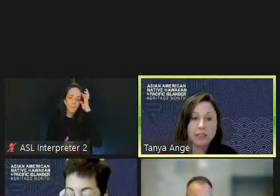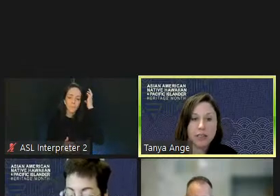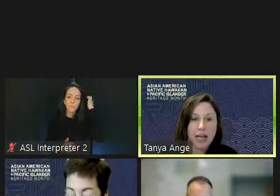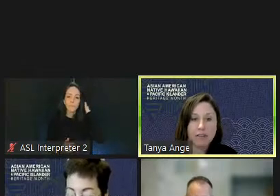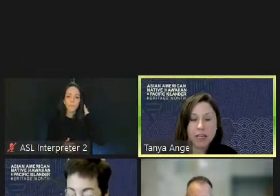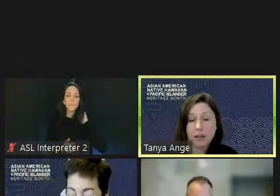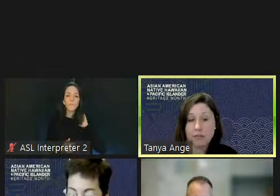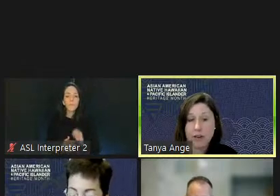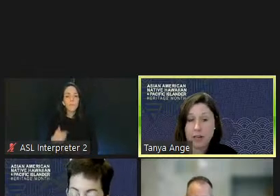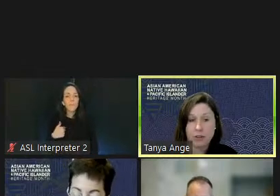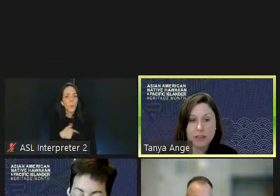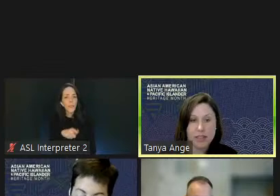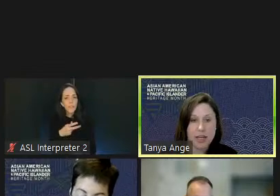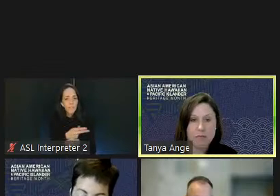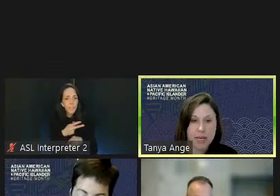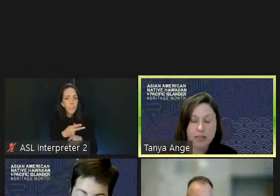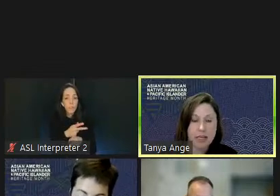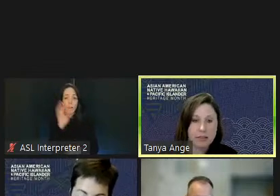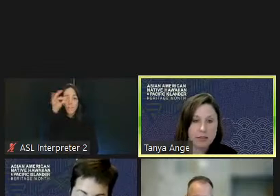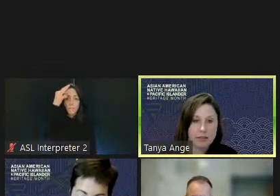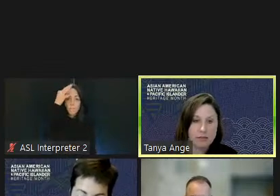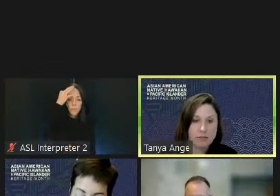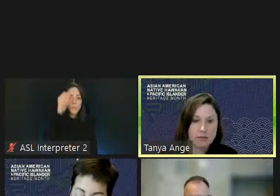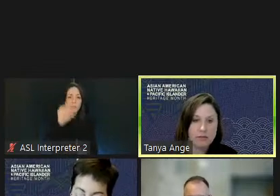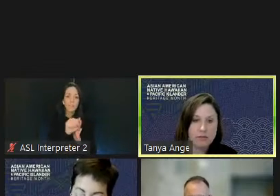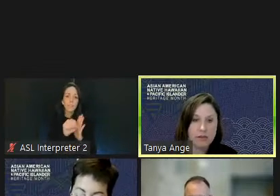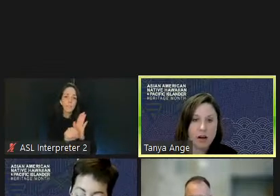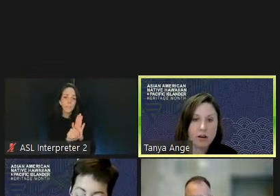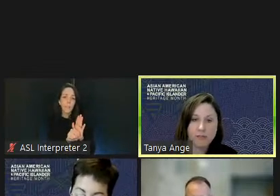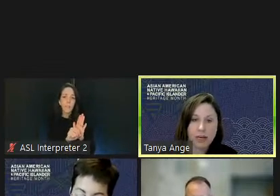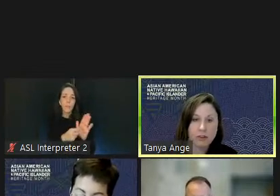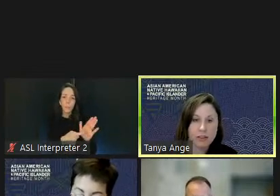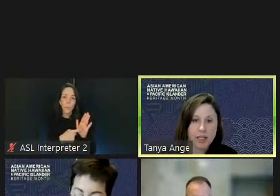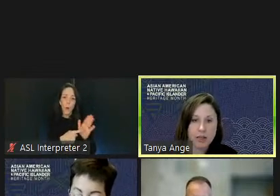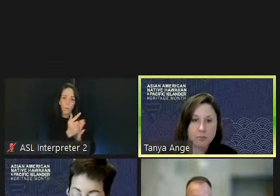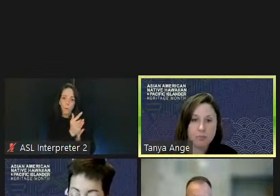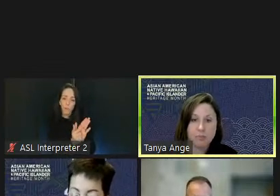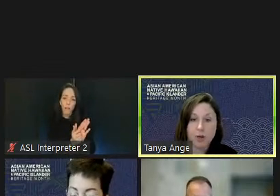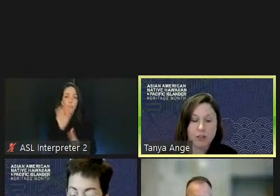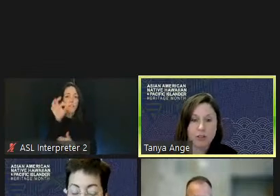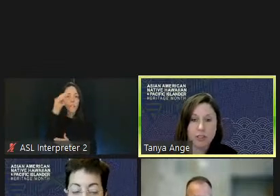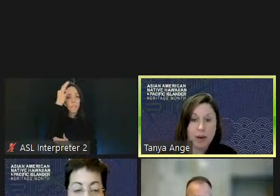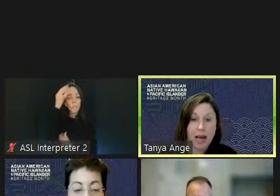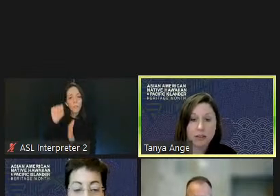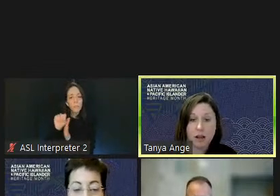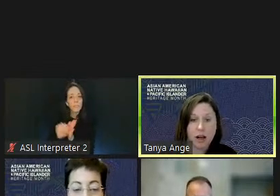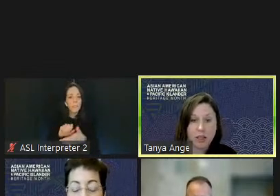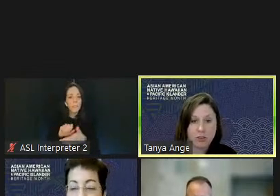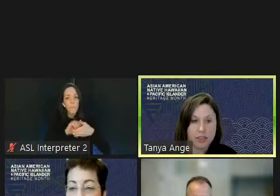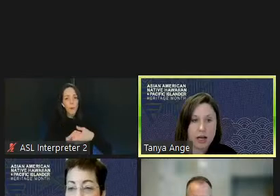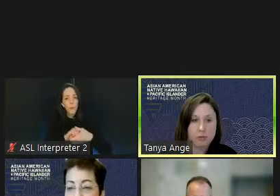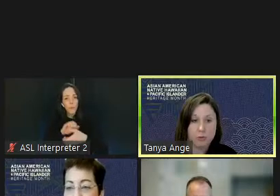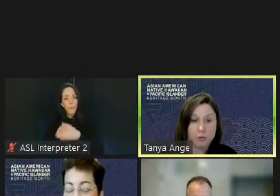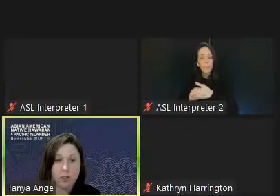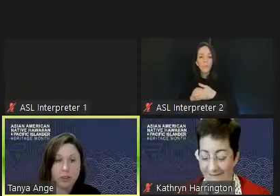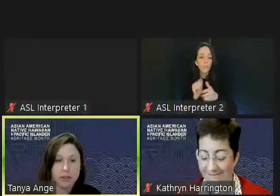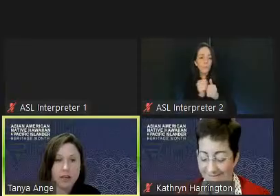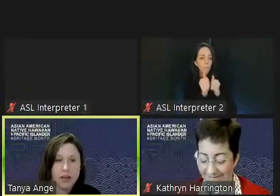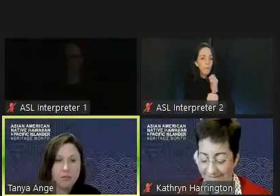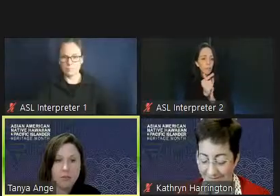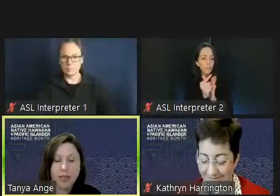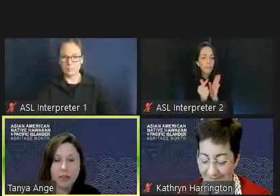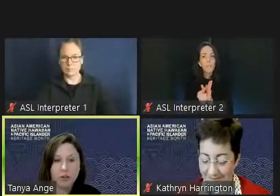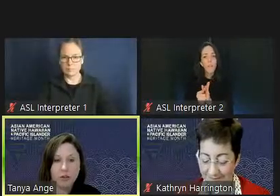We need to navigate federal and state mandates. Our federal and state partners can pass laws or adopt